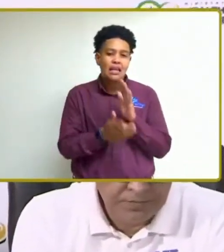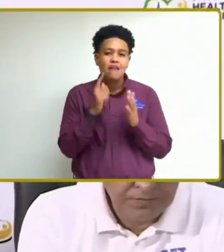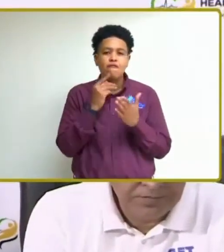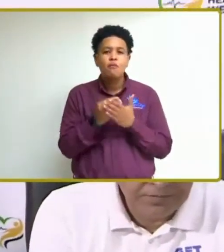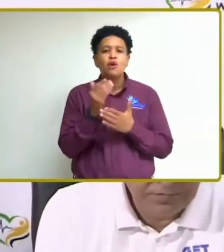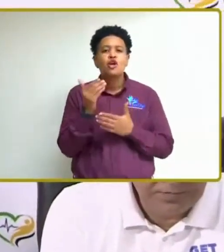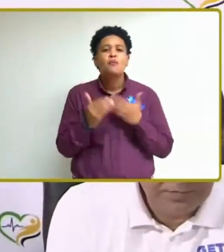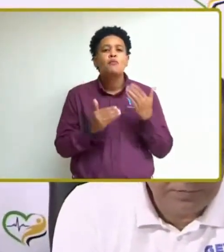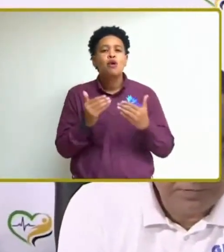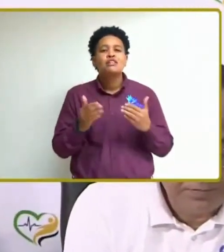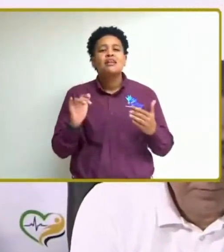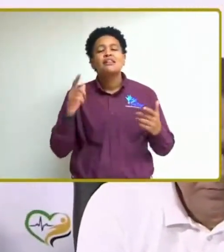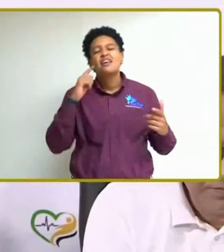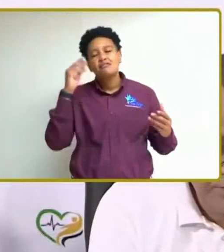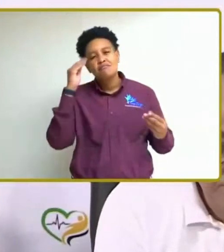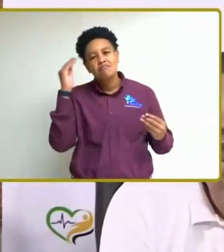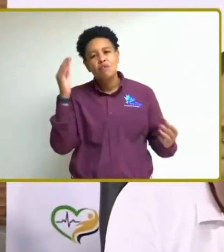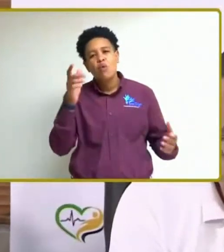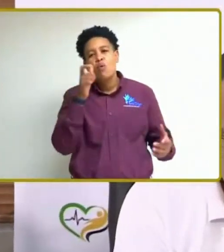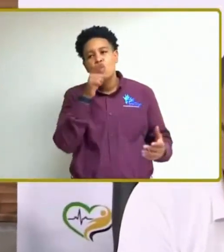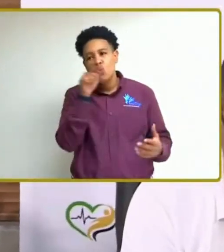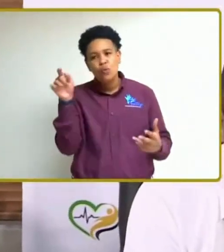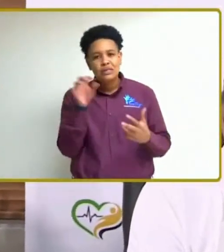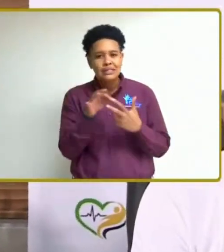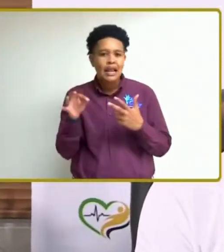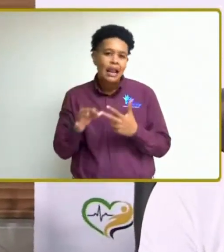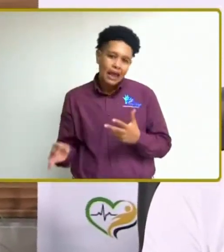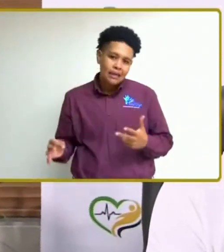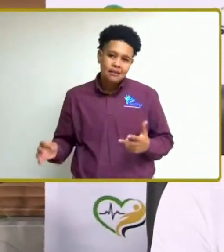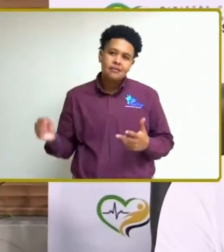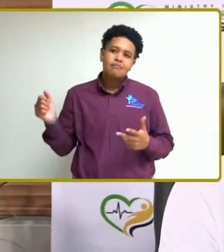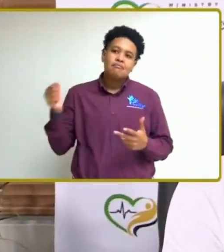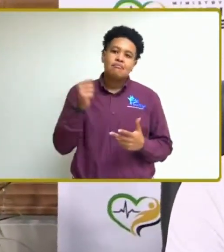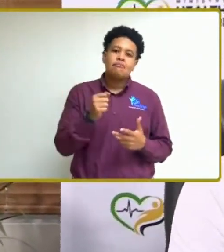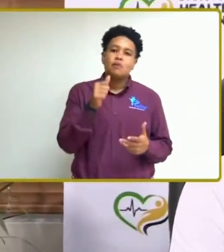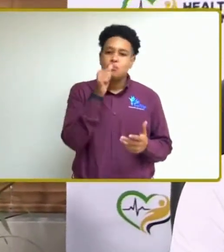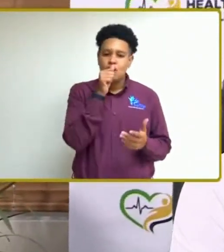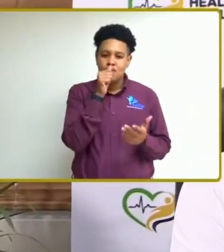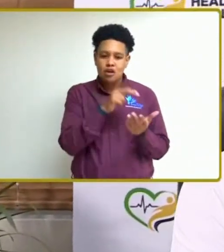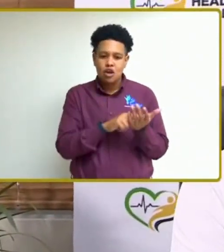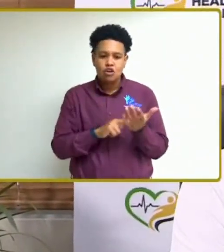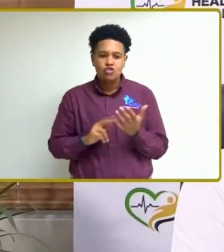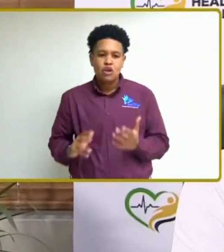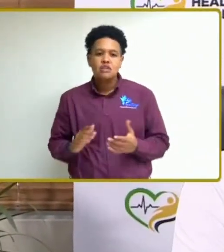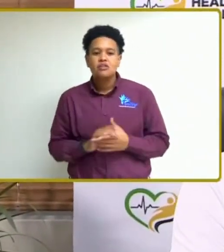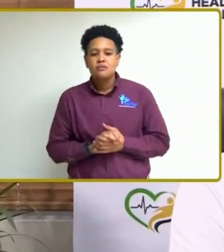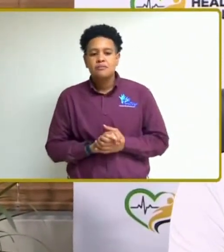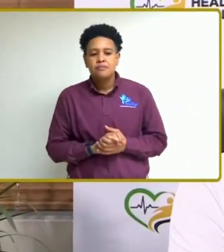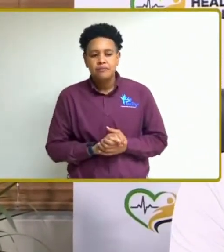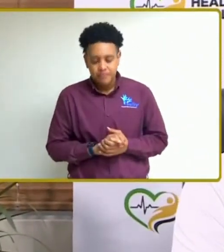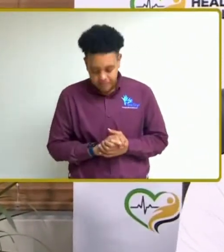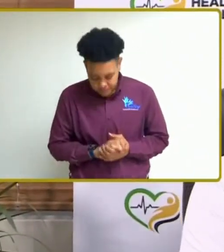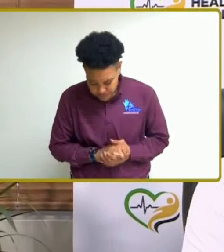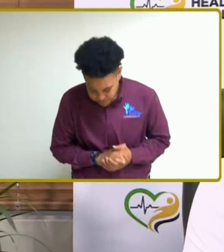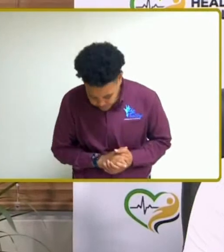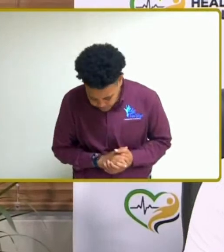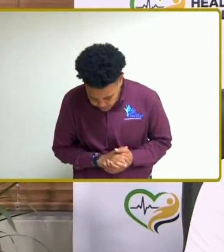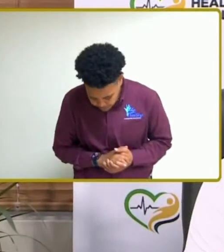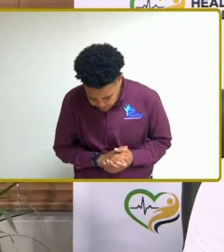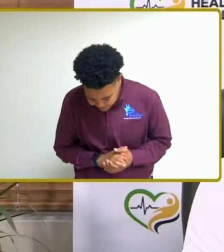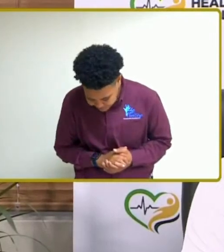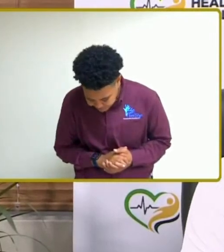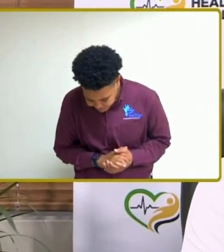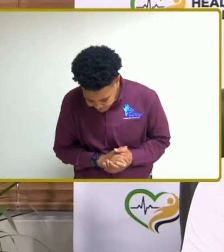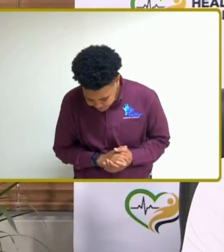and I will then advise the outcome of the procurement process. So that should not